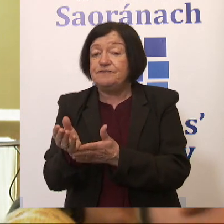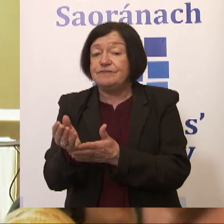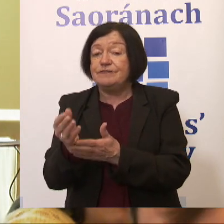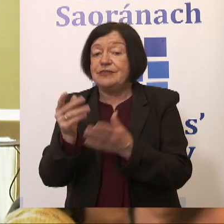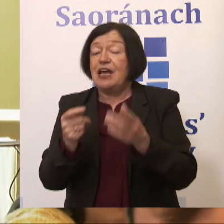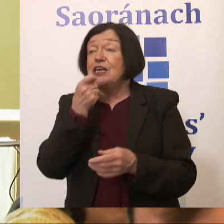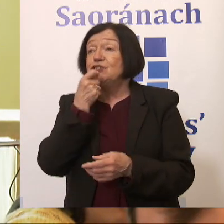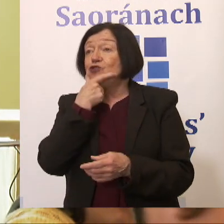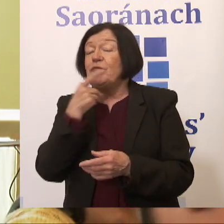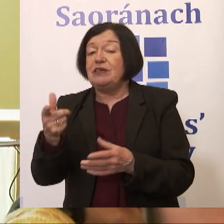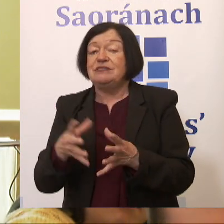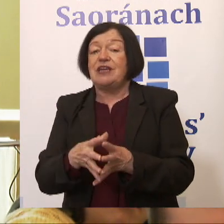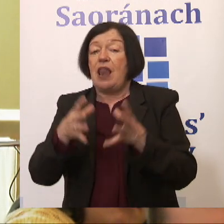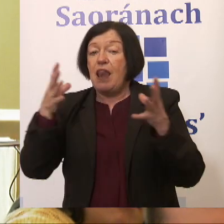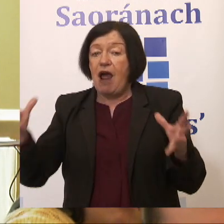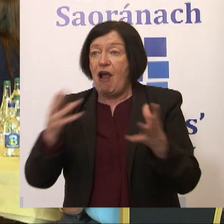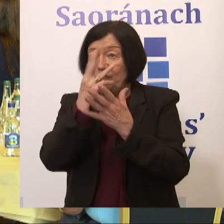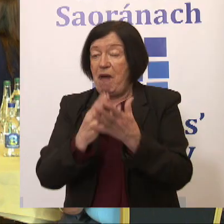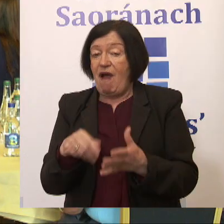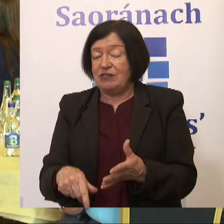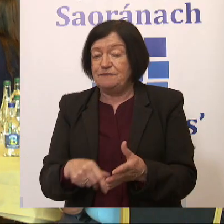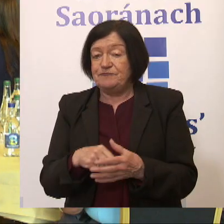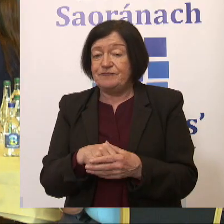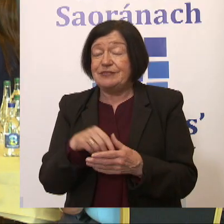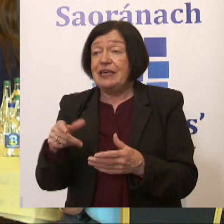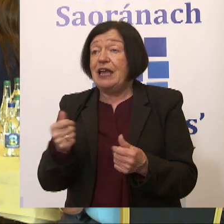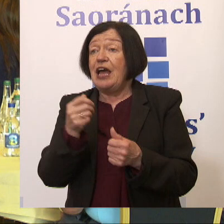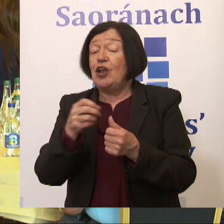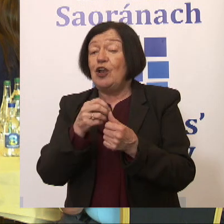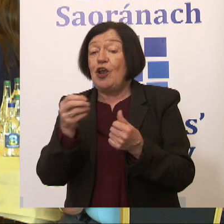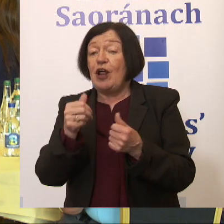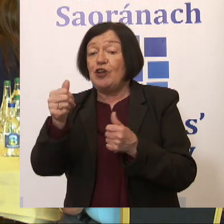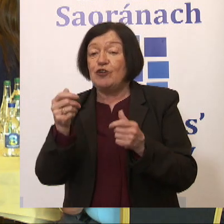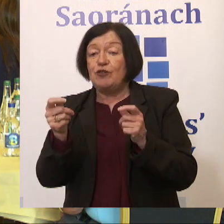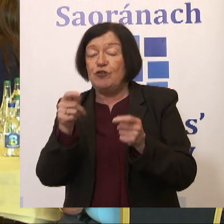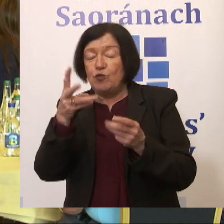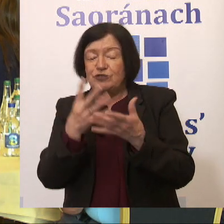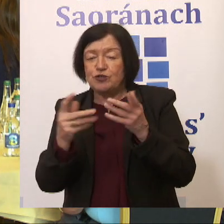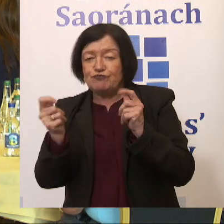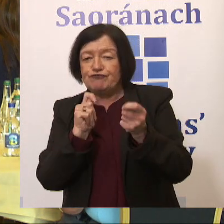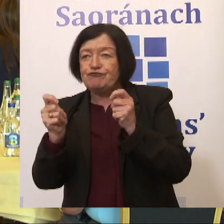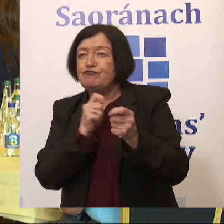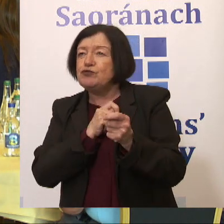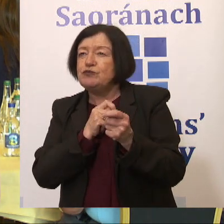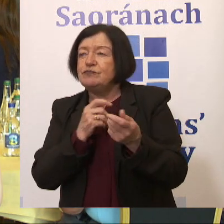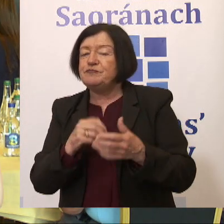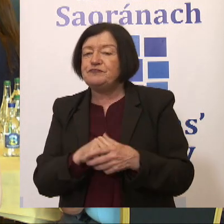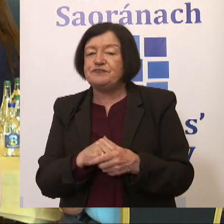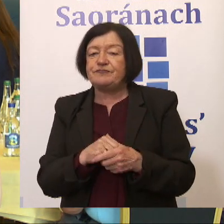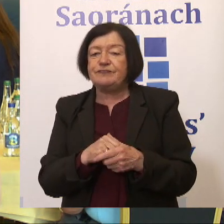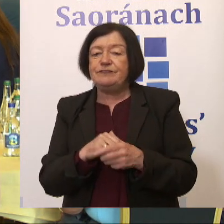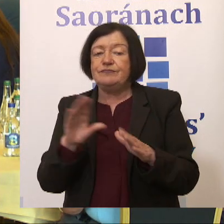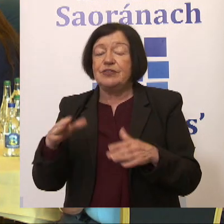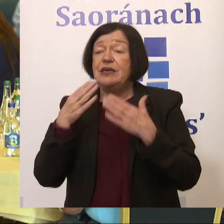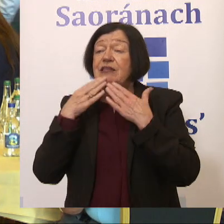as Dublin is quite a large portion of that, and is there any pre-positioning that you would do or need to do? Well, thanks, Sean,